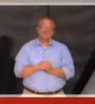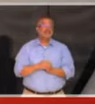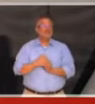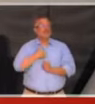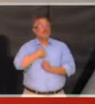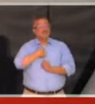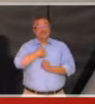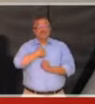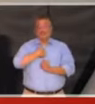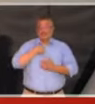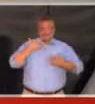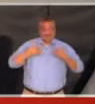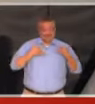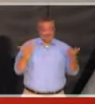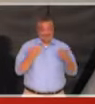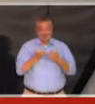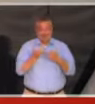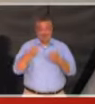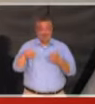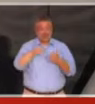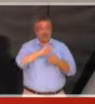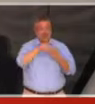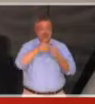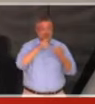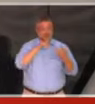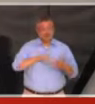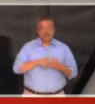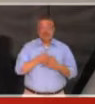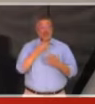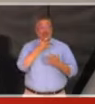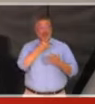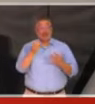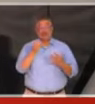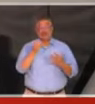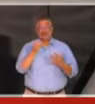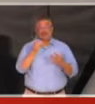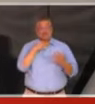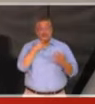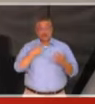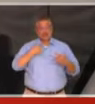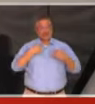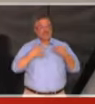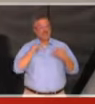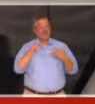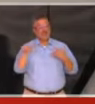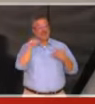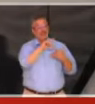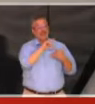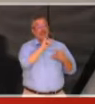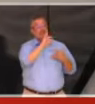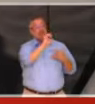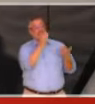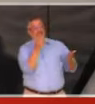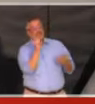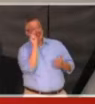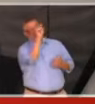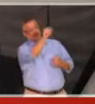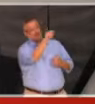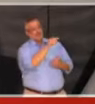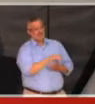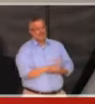I am so excited to be here with all of you, all of the students. And can I just tell you how excited I am that the Inland Empire is represented right here as